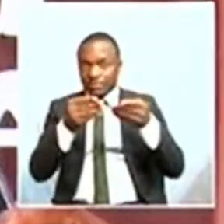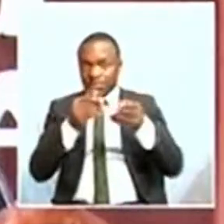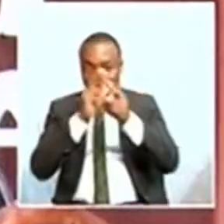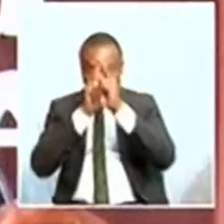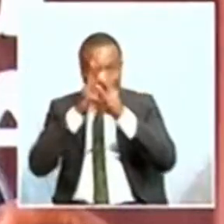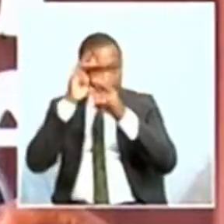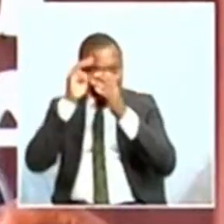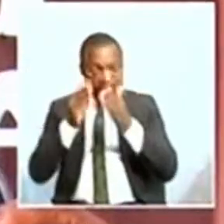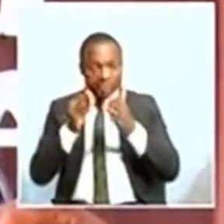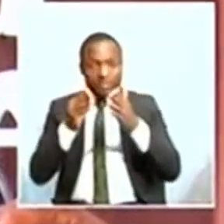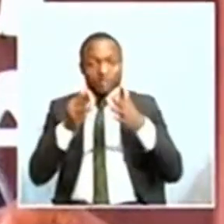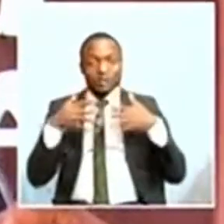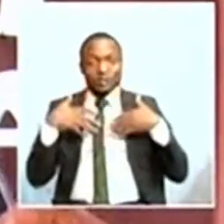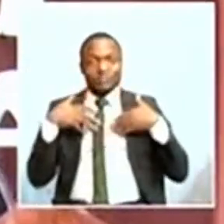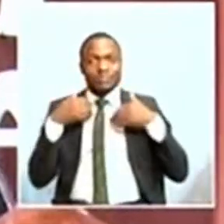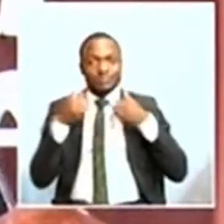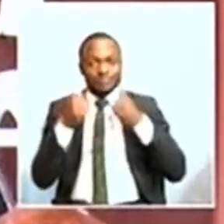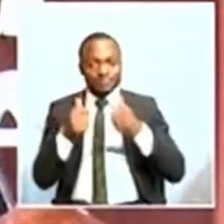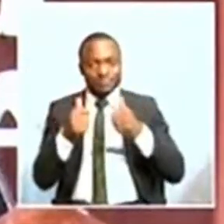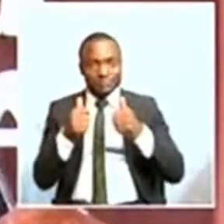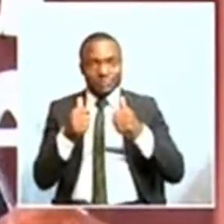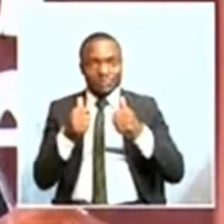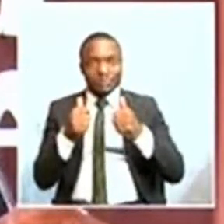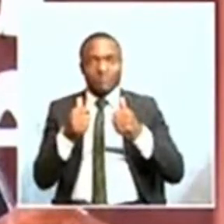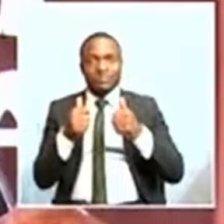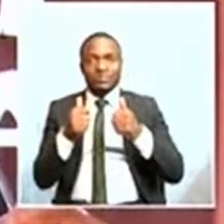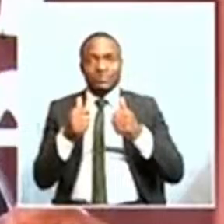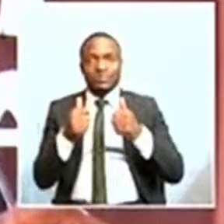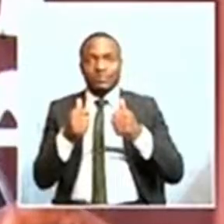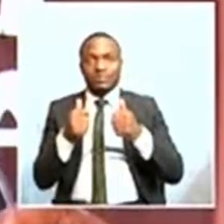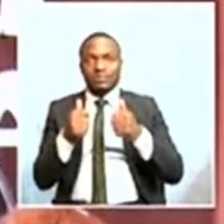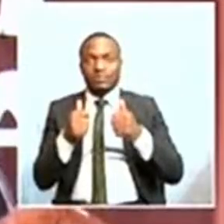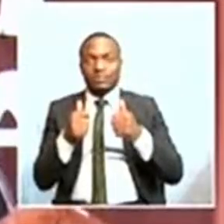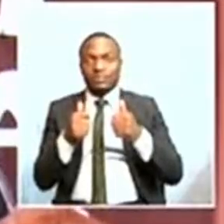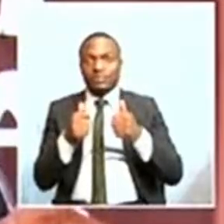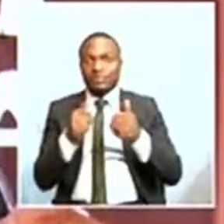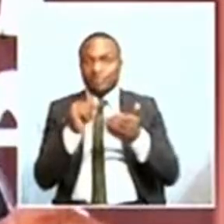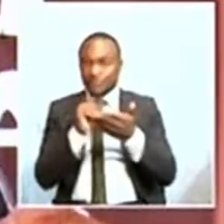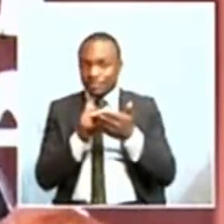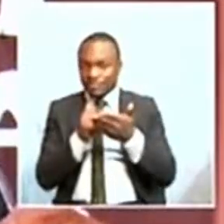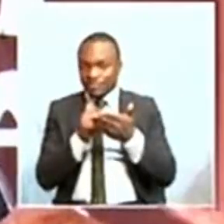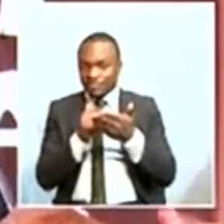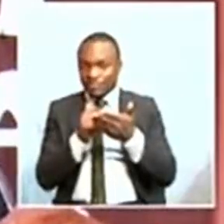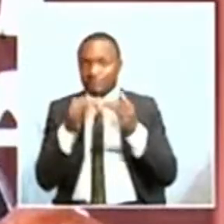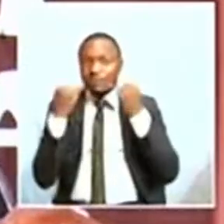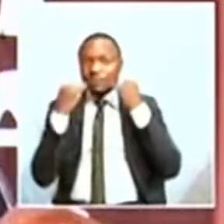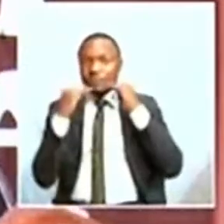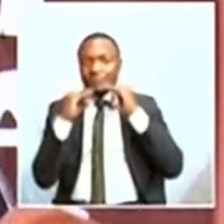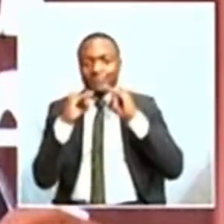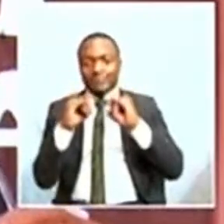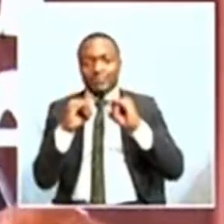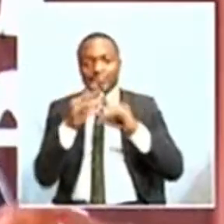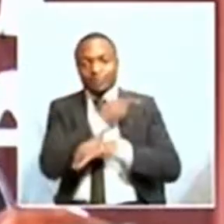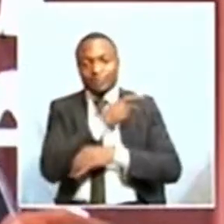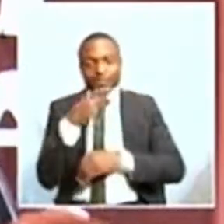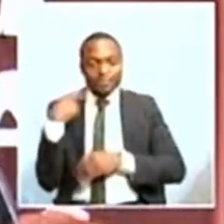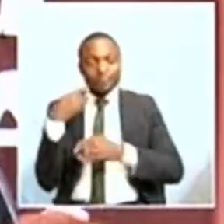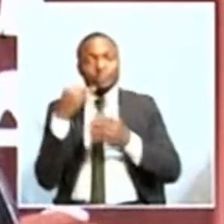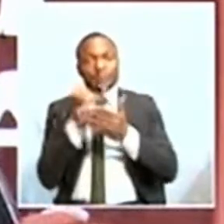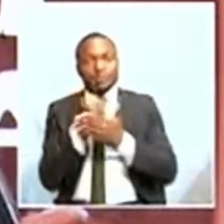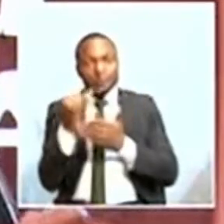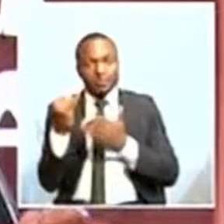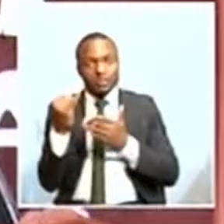Minister of Health was on the update given to Parliament on the mpox situation in